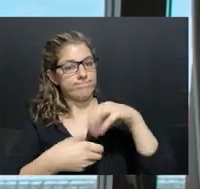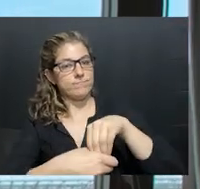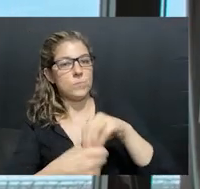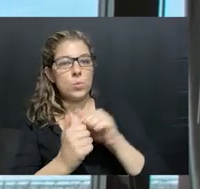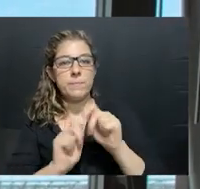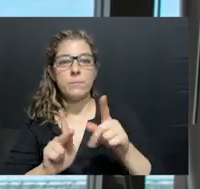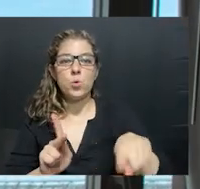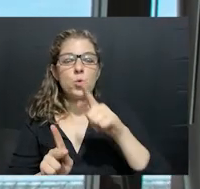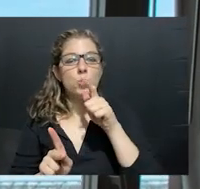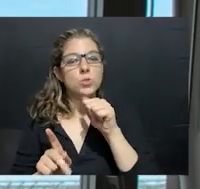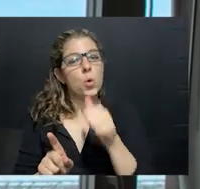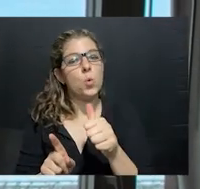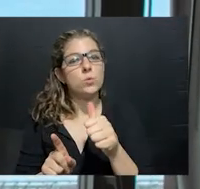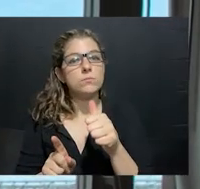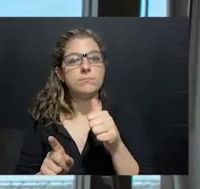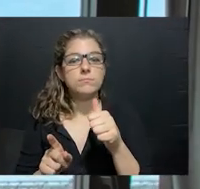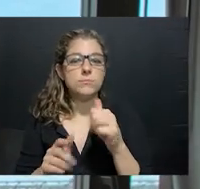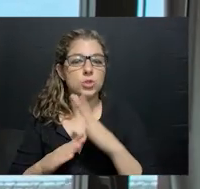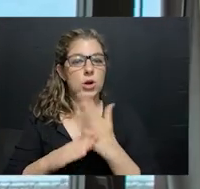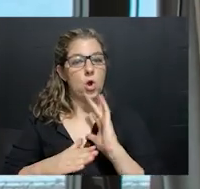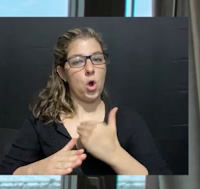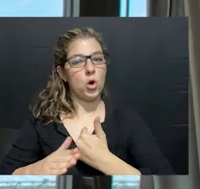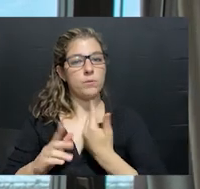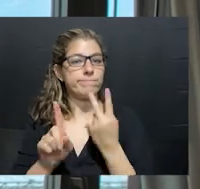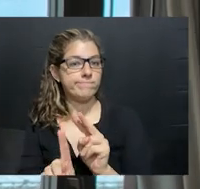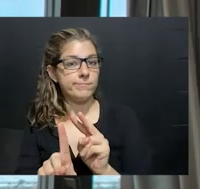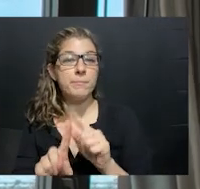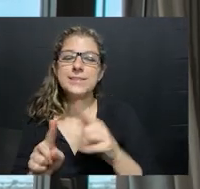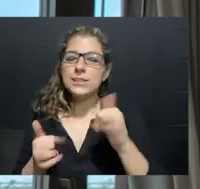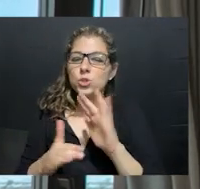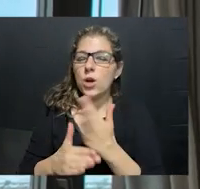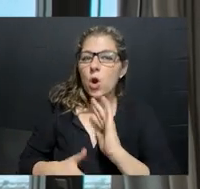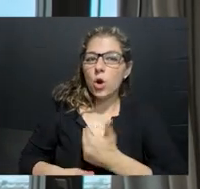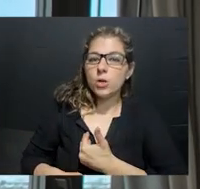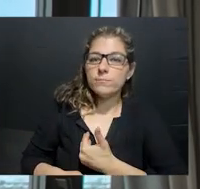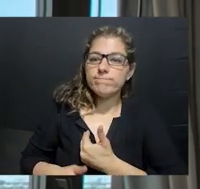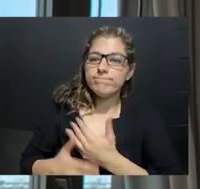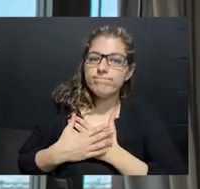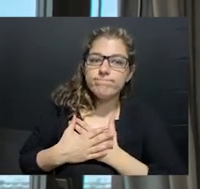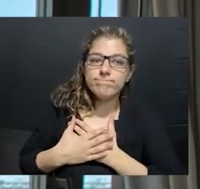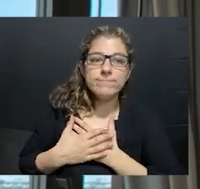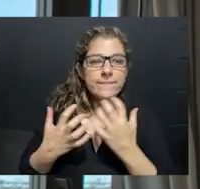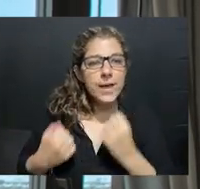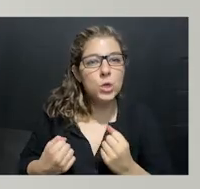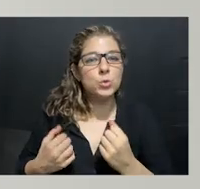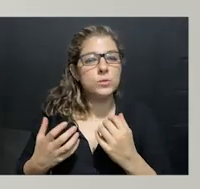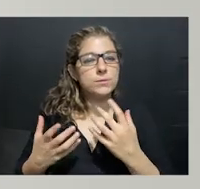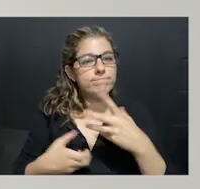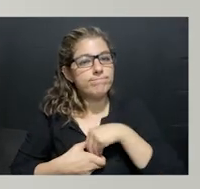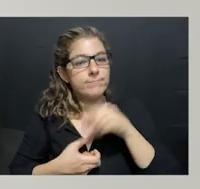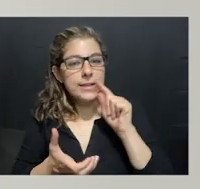don't necessarily share our prescriptions, but share our deeply held values and